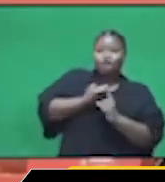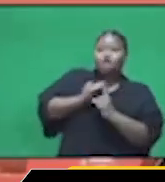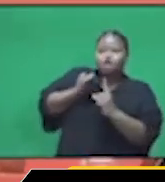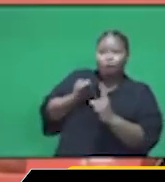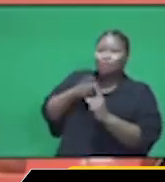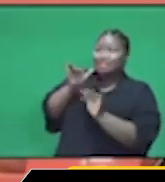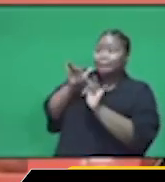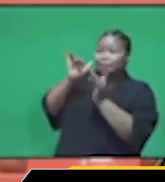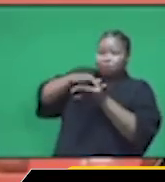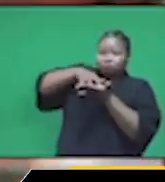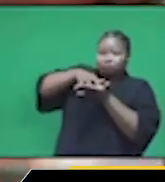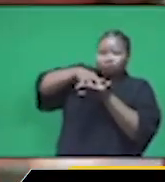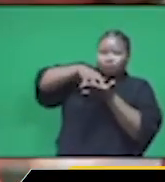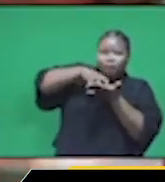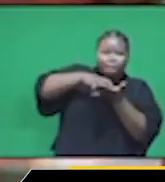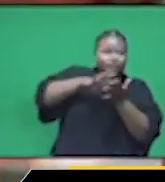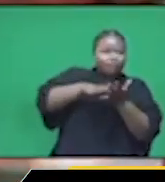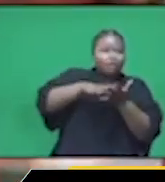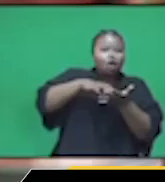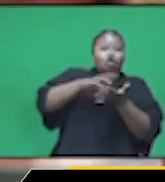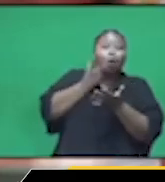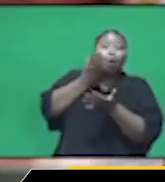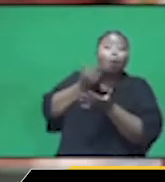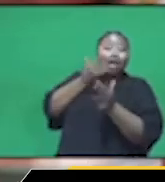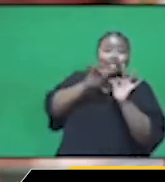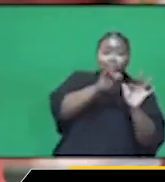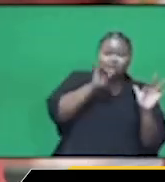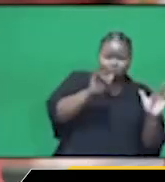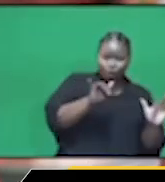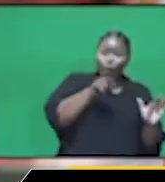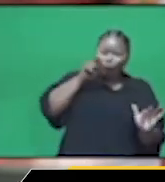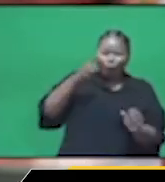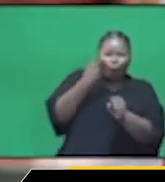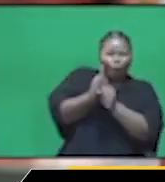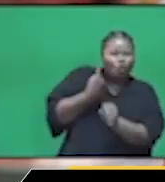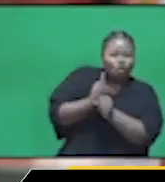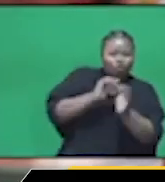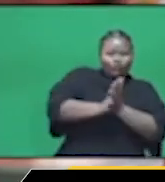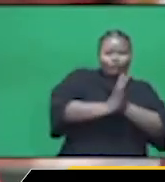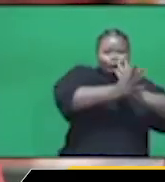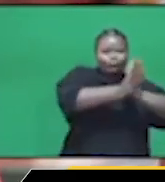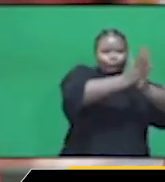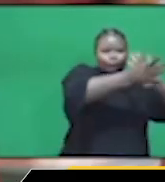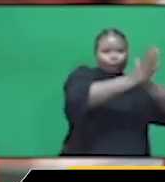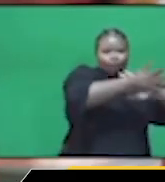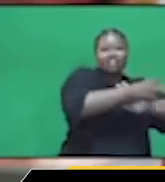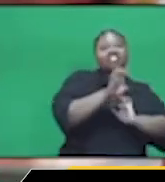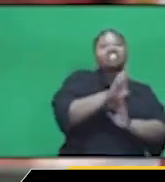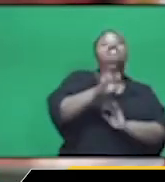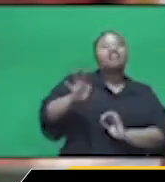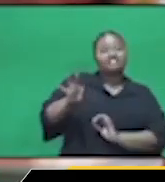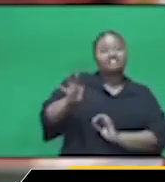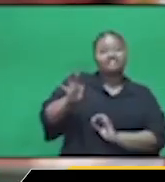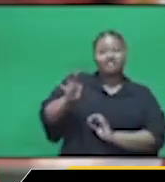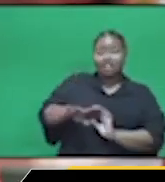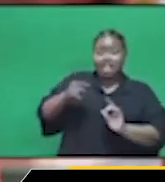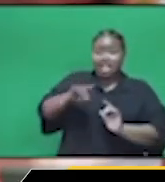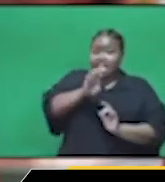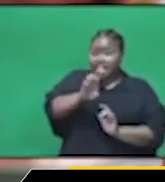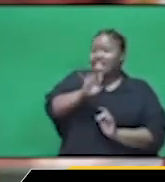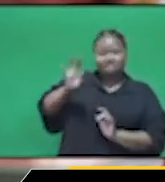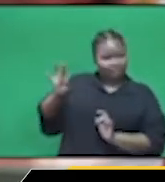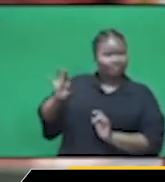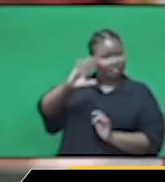vultures and white monopoly capital who seeks to destroy the EFF. EFF is